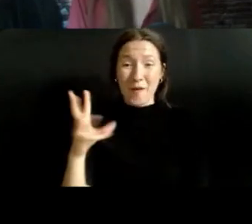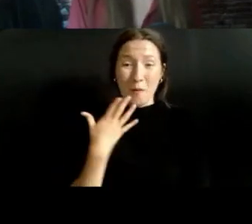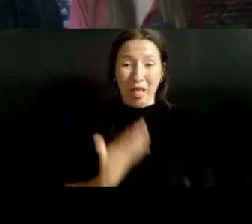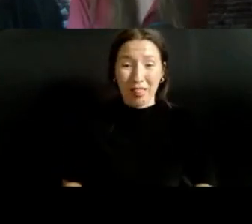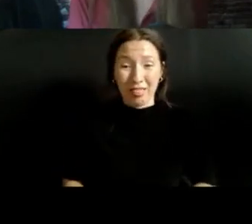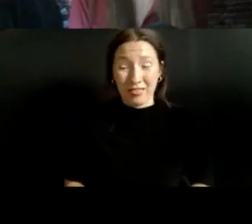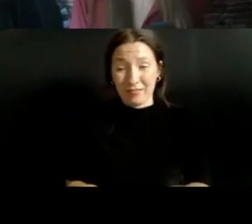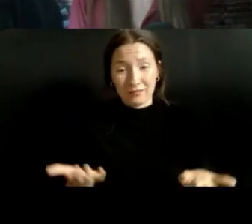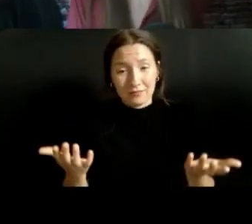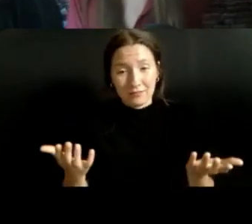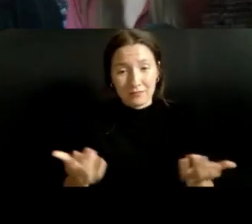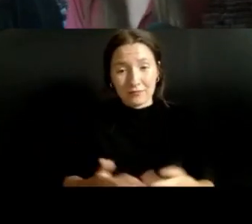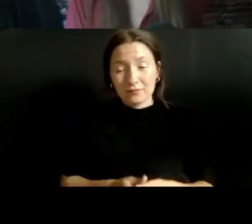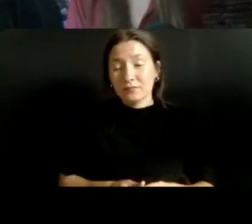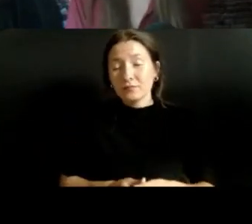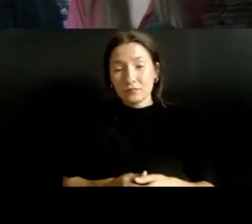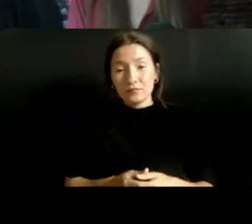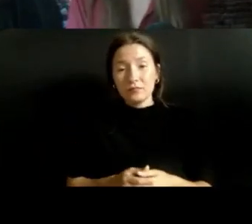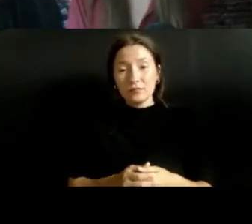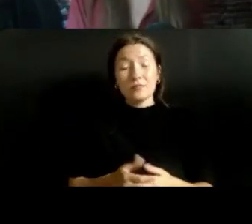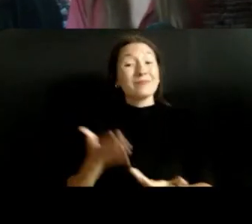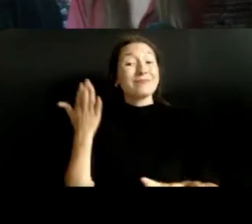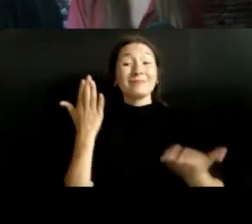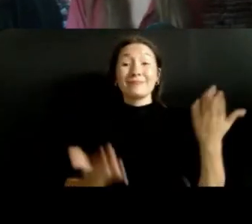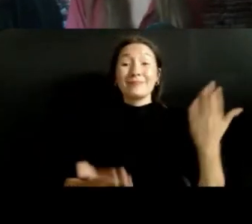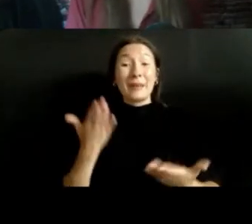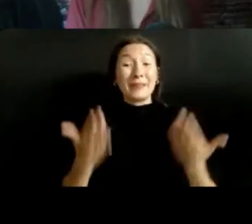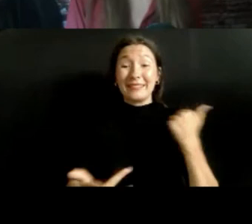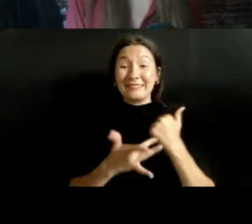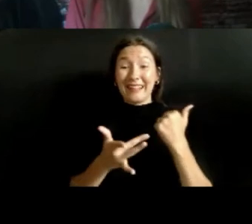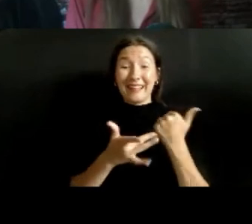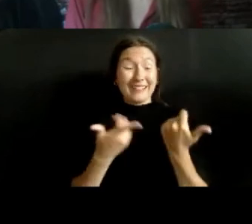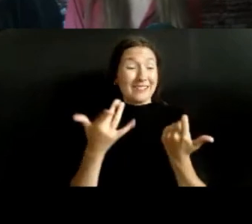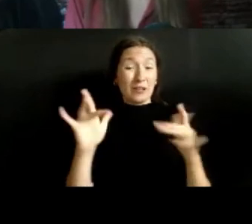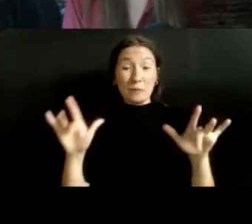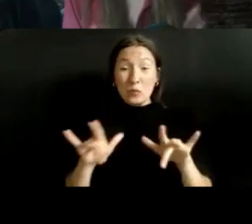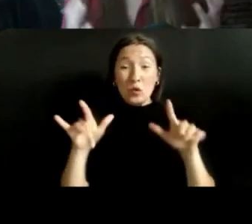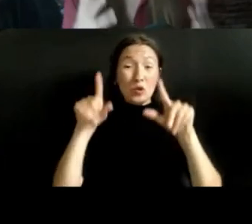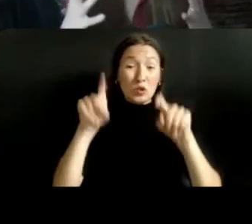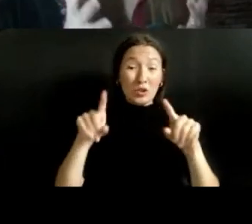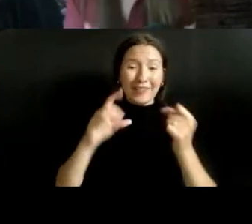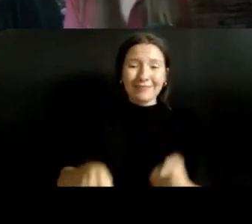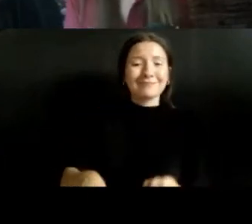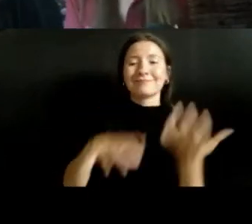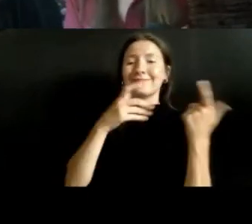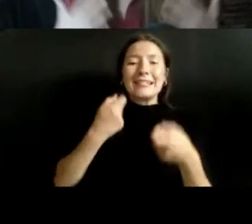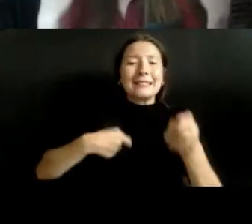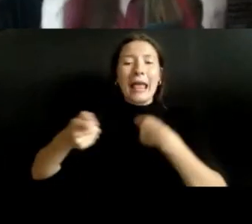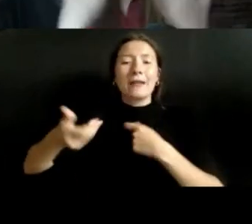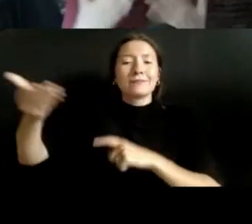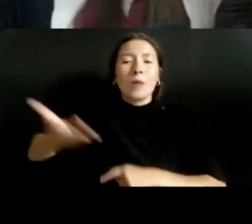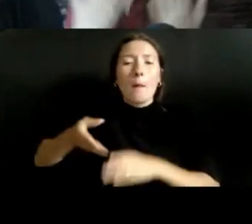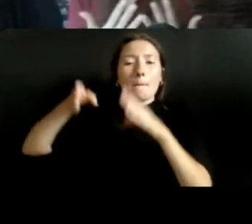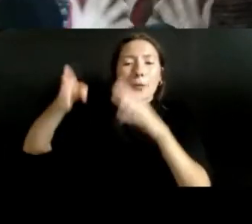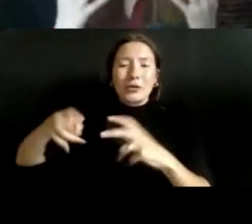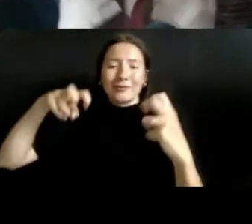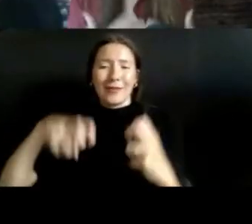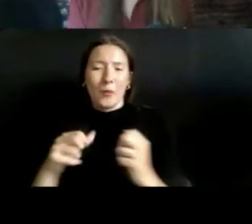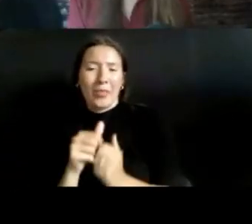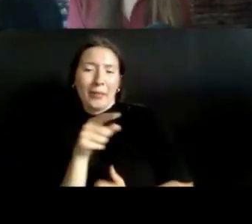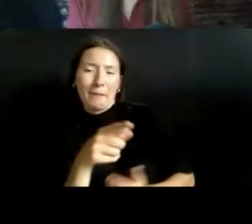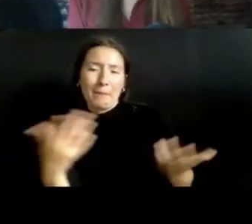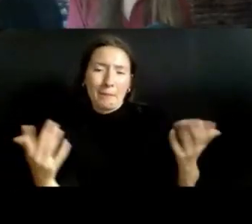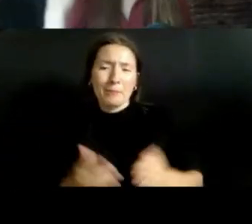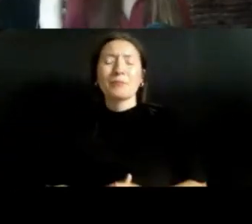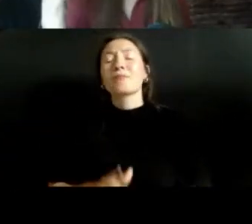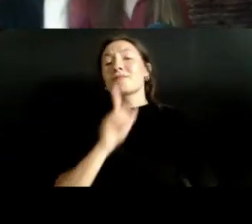choice. So my goal with this session is to help you to consider your training through a new lens, that it